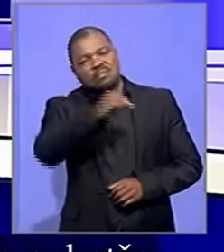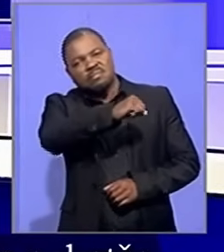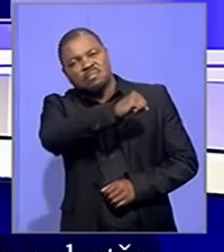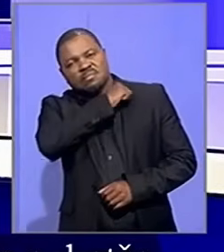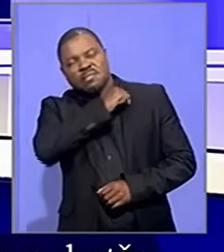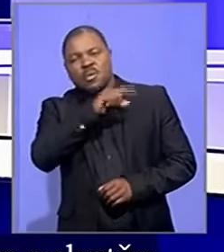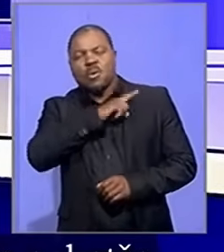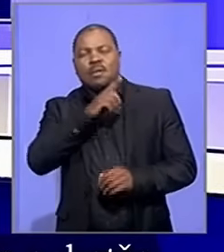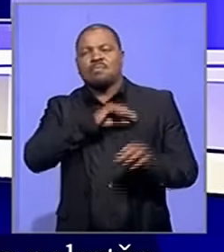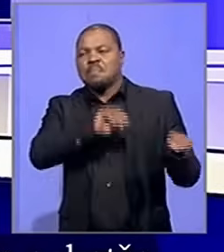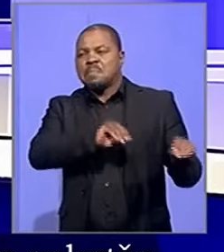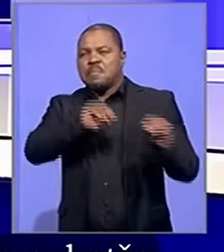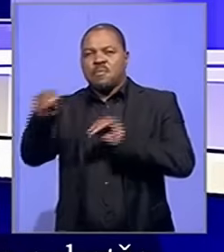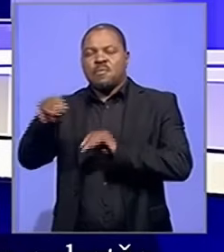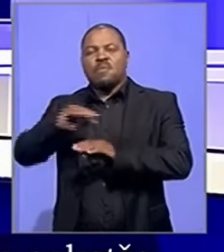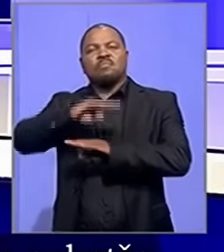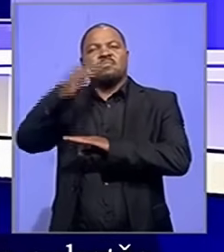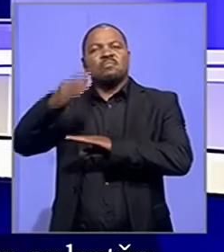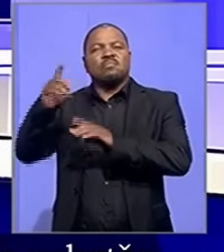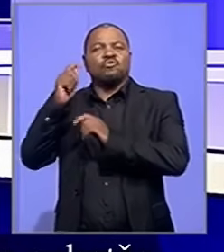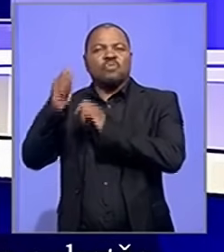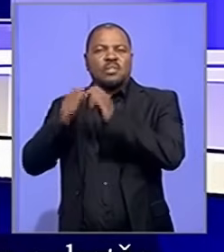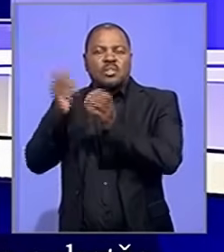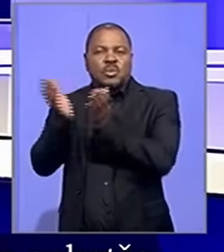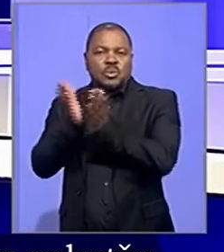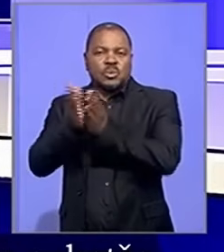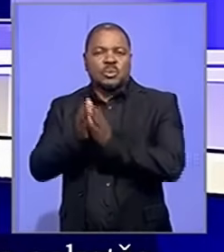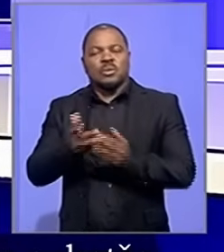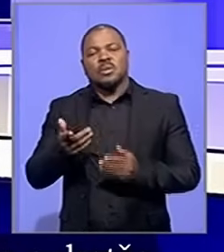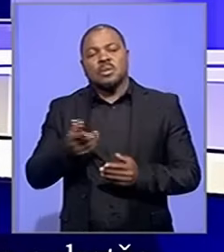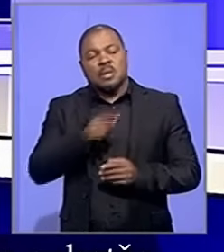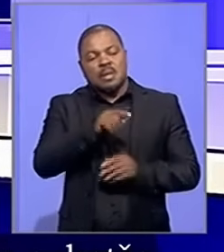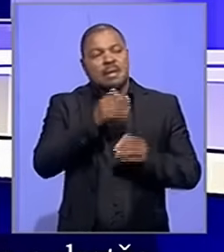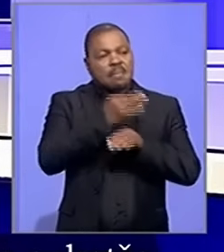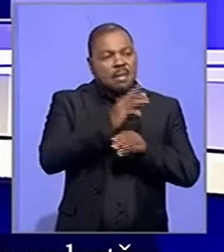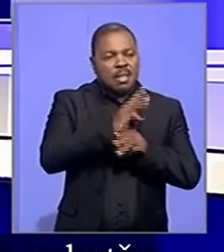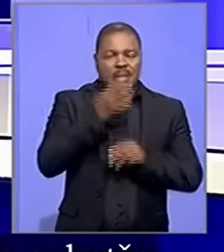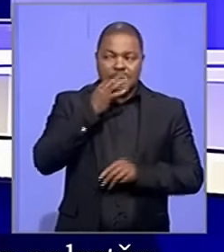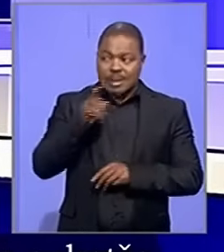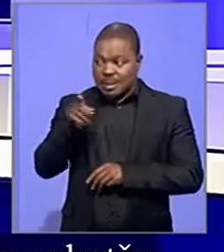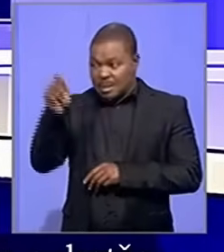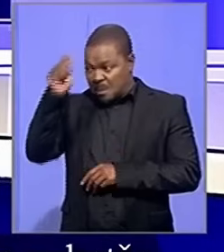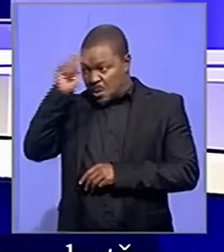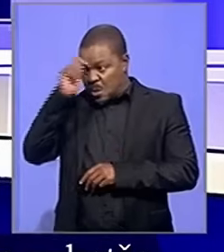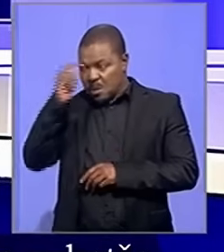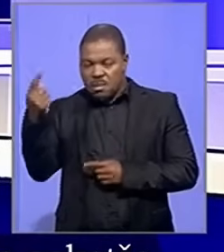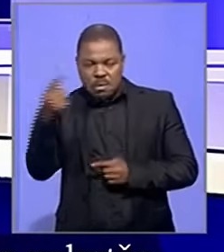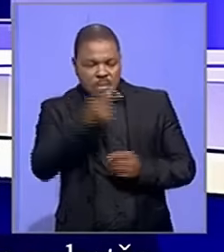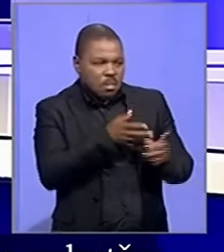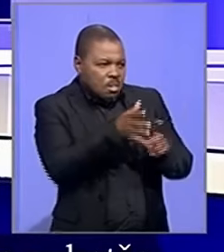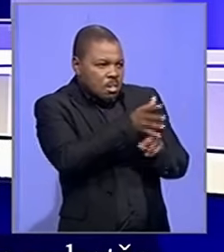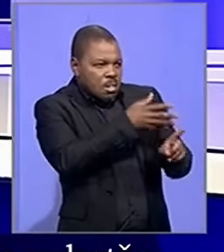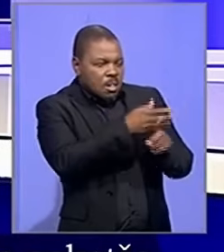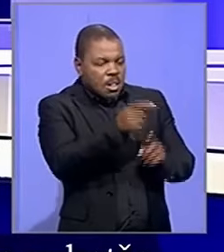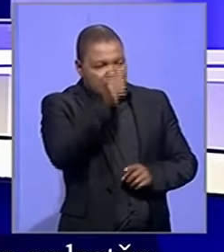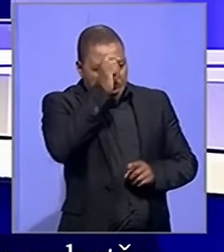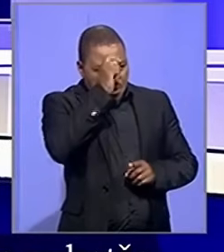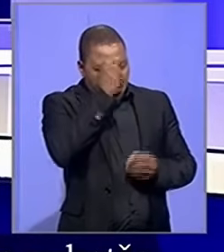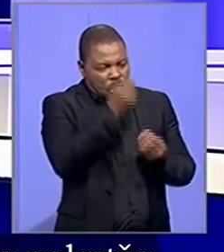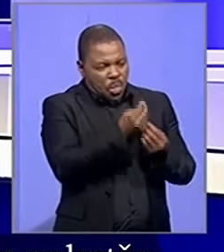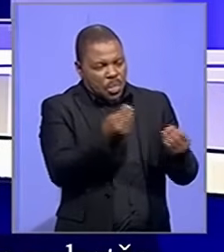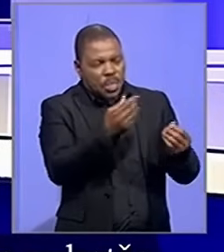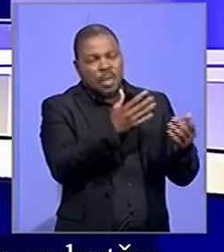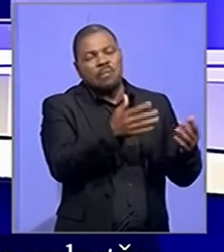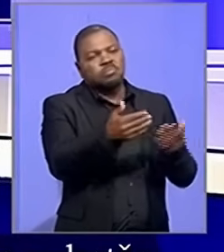sa mabollo. Batswadi ba latofatša beng dikoma ka go šomiša bašemane bao ba šetšego ba buile dikomeng gore ba rape le go tšhabišetša ka kgang bana